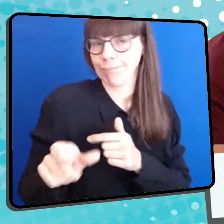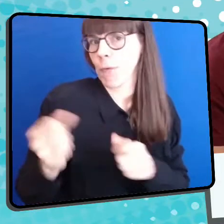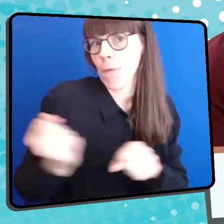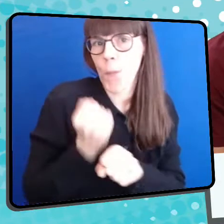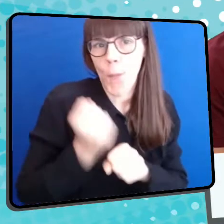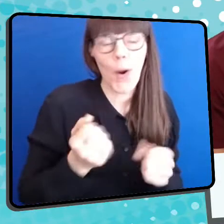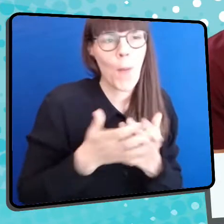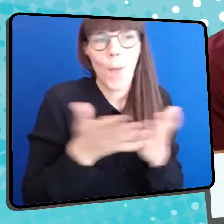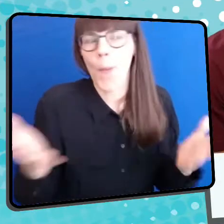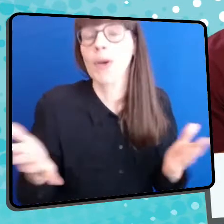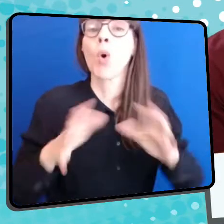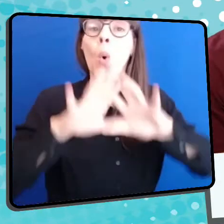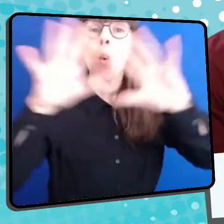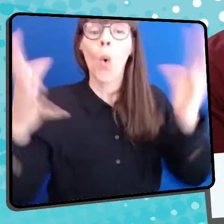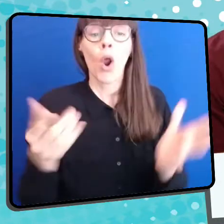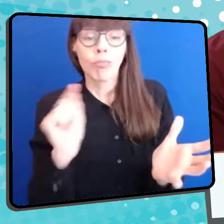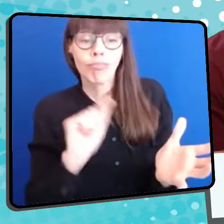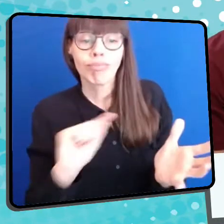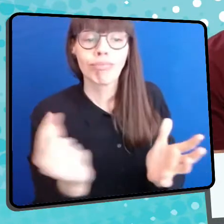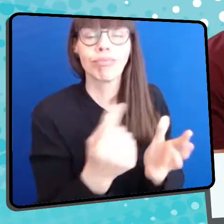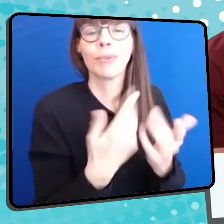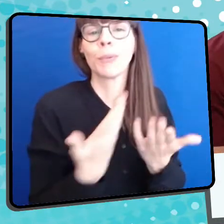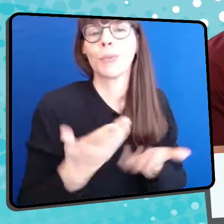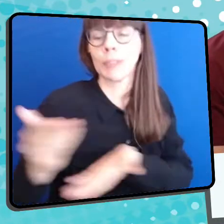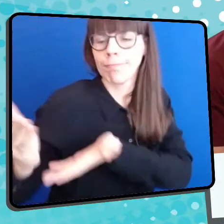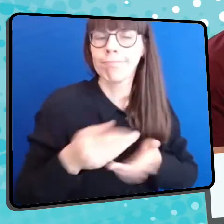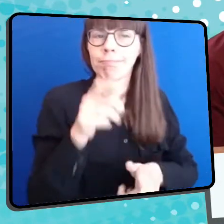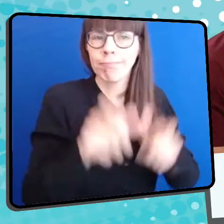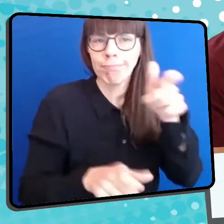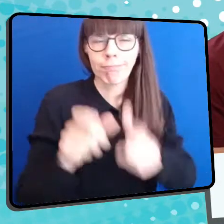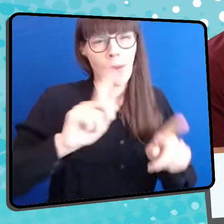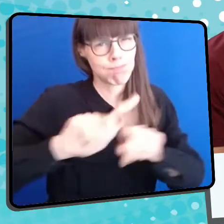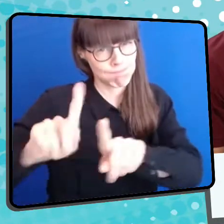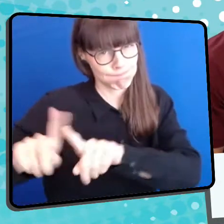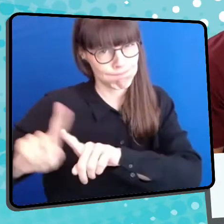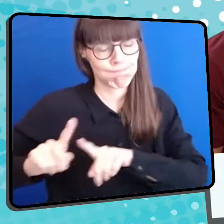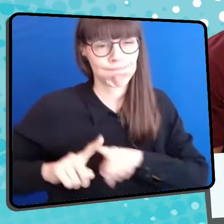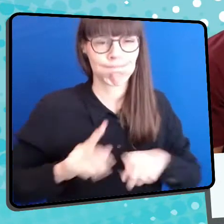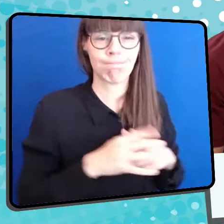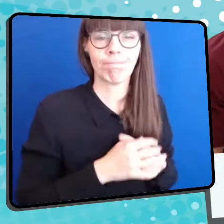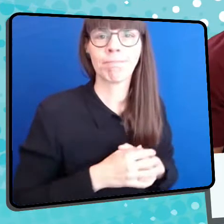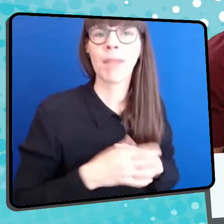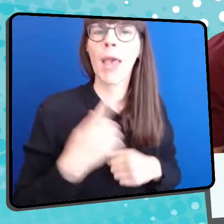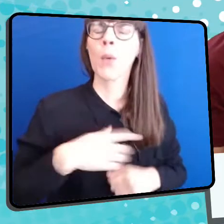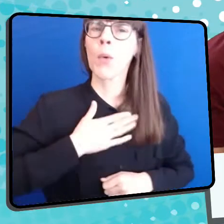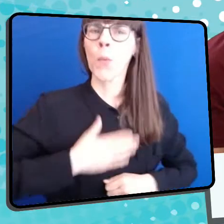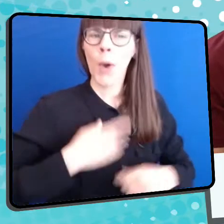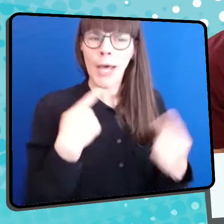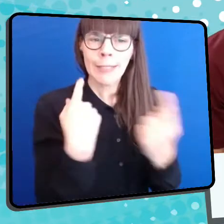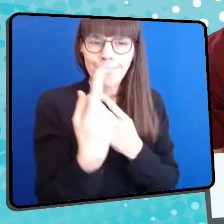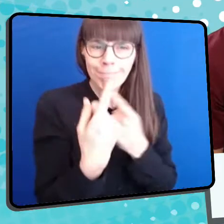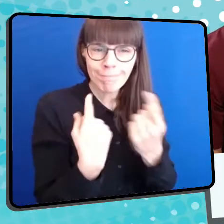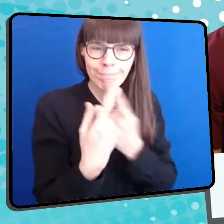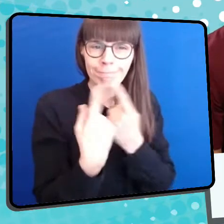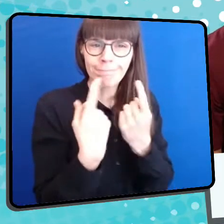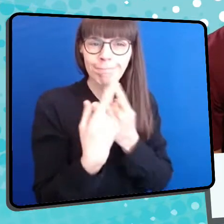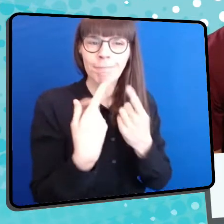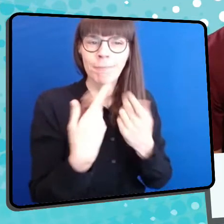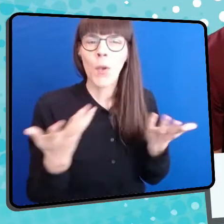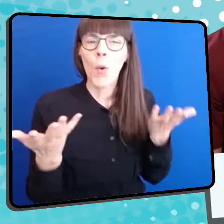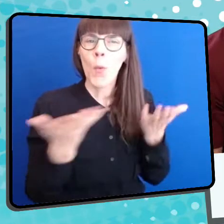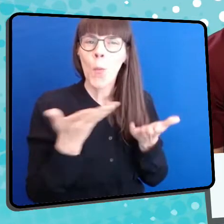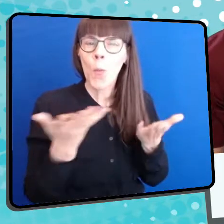that are professionals in the AI space to have just a casual chat about what they're actually doing during the